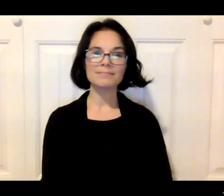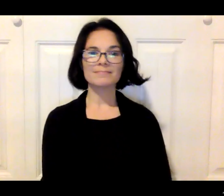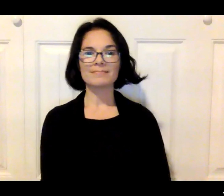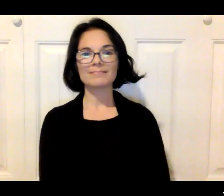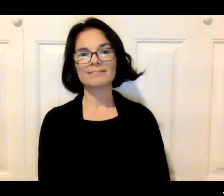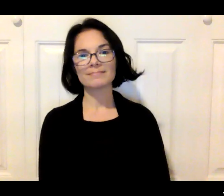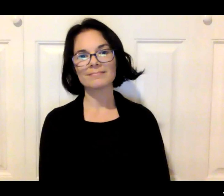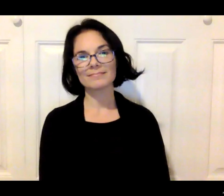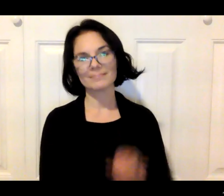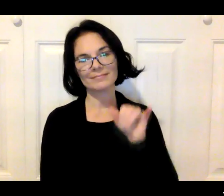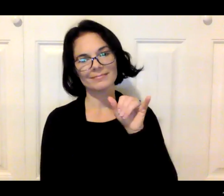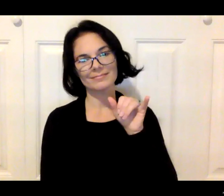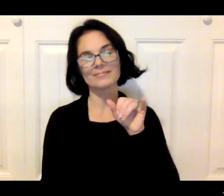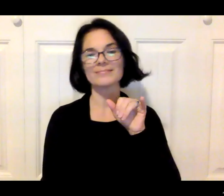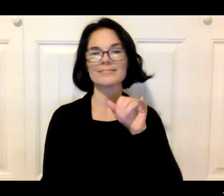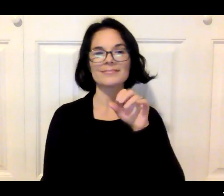Yes to all of that.